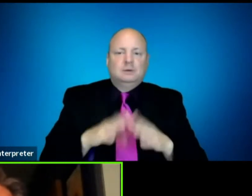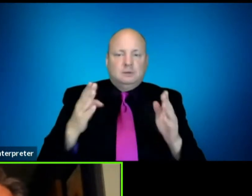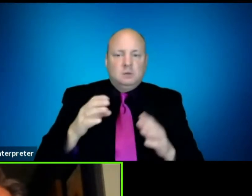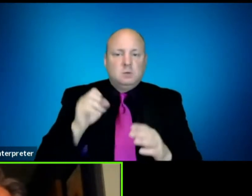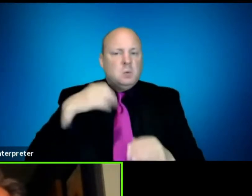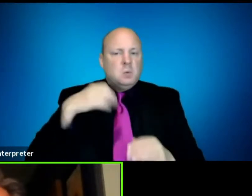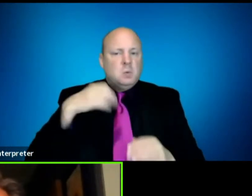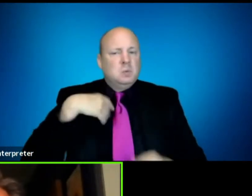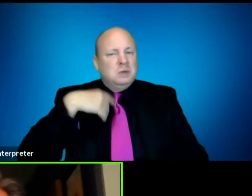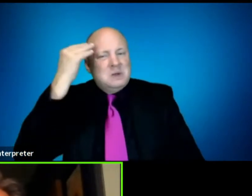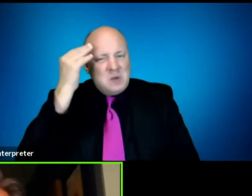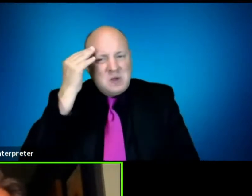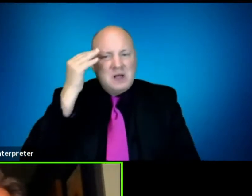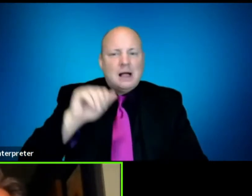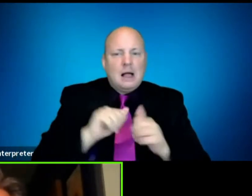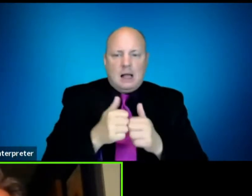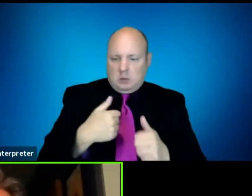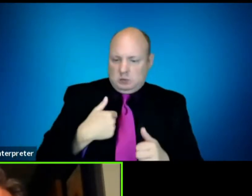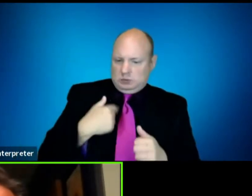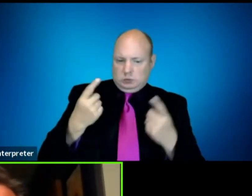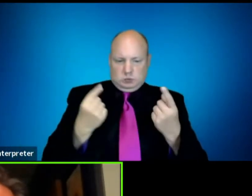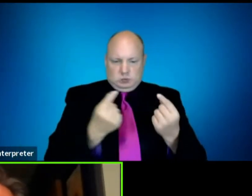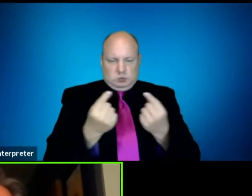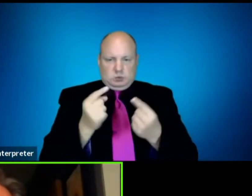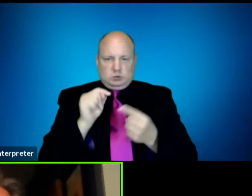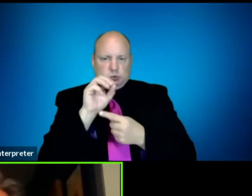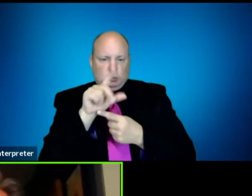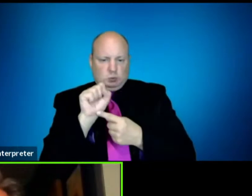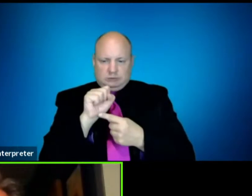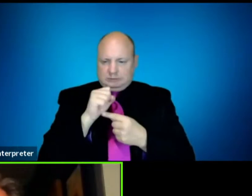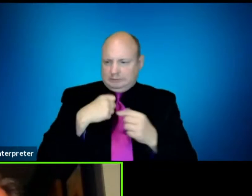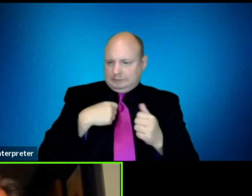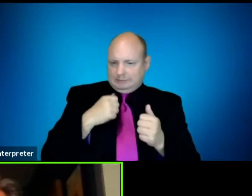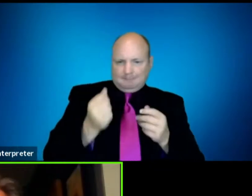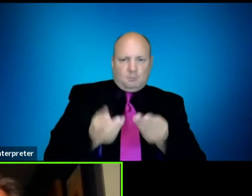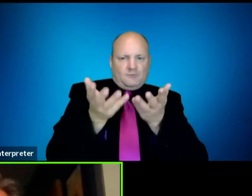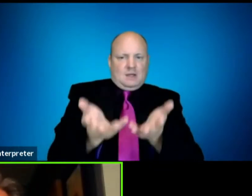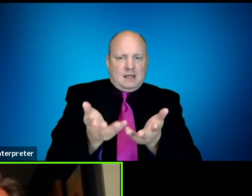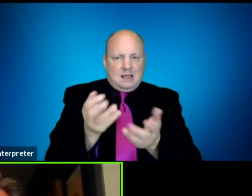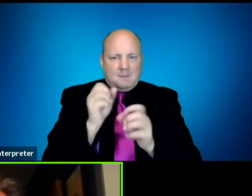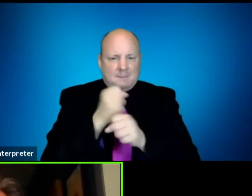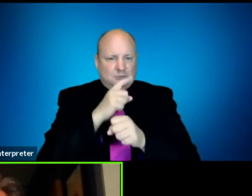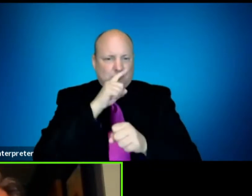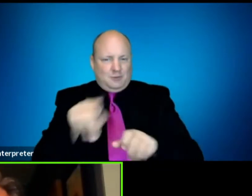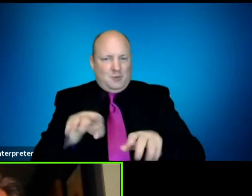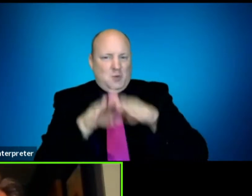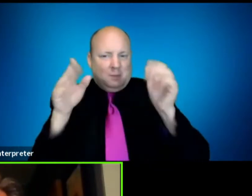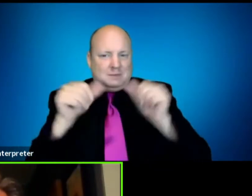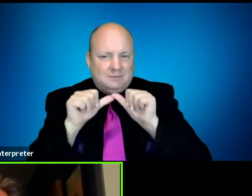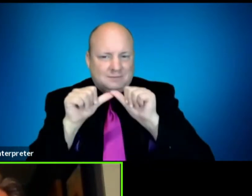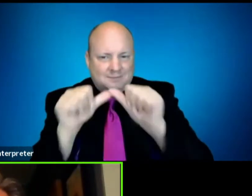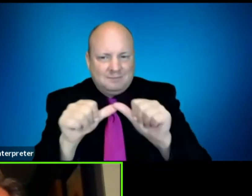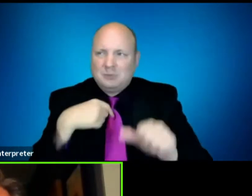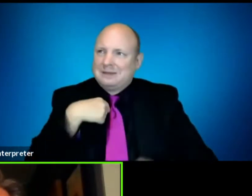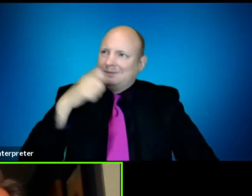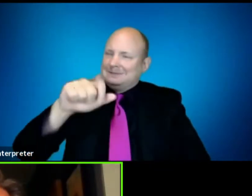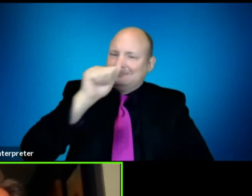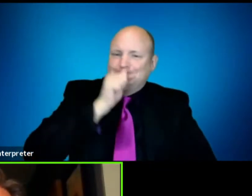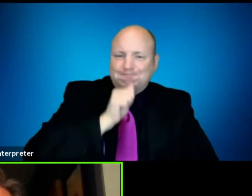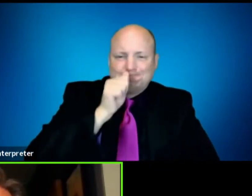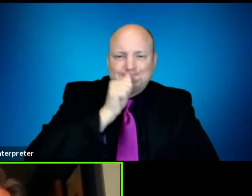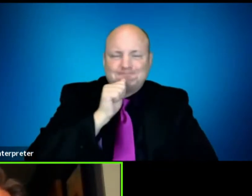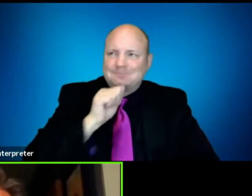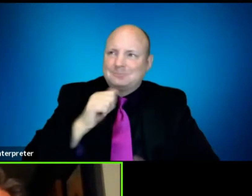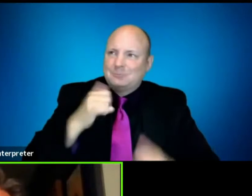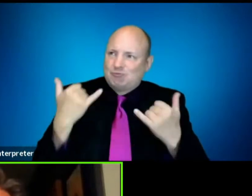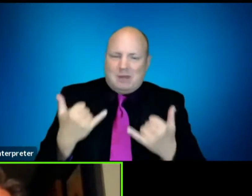virus. We're going to have to live with this for the time being. This is going to be with us through the fall and the winter at least, if not beyond. And these tools